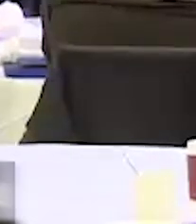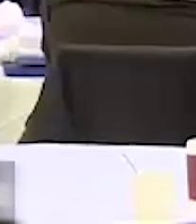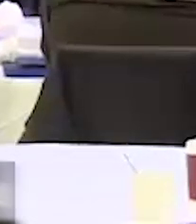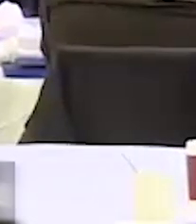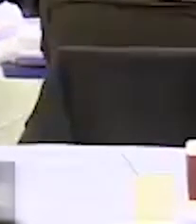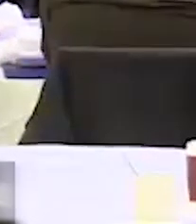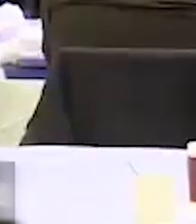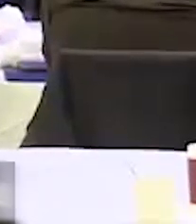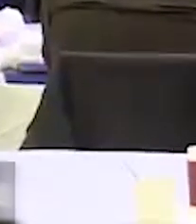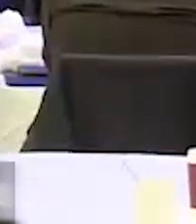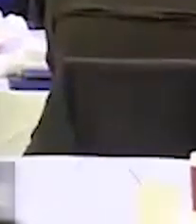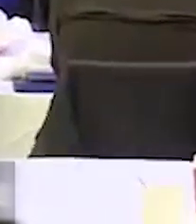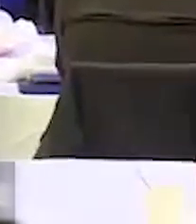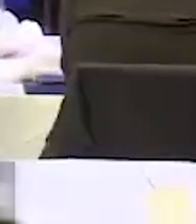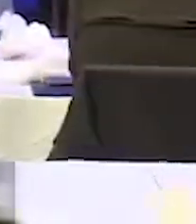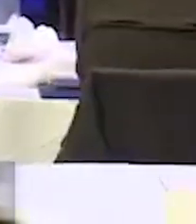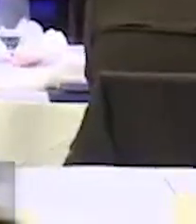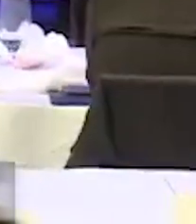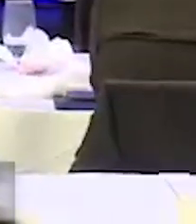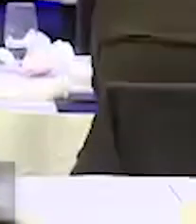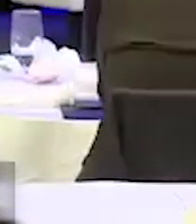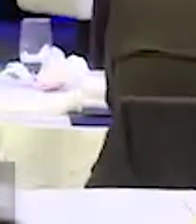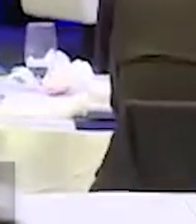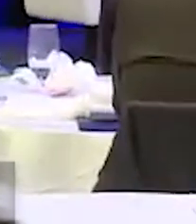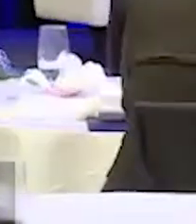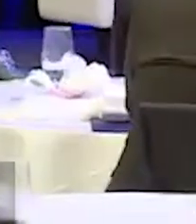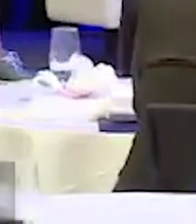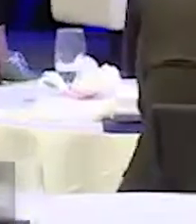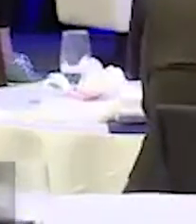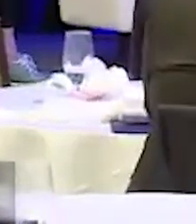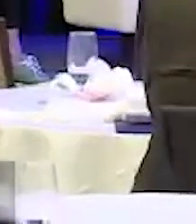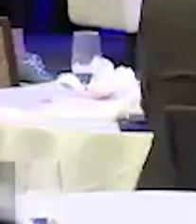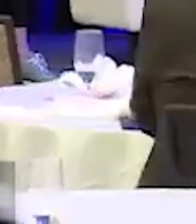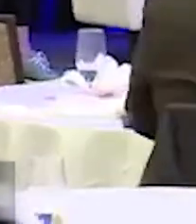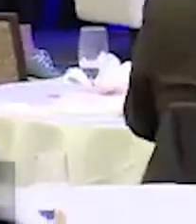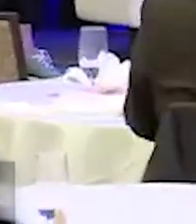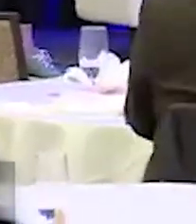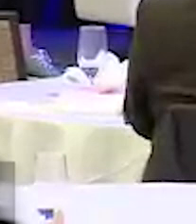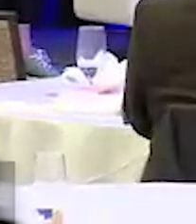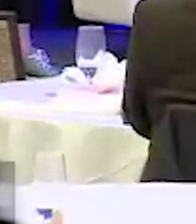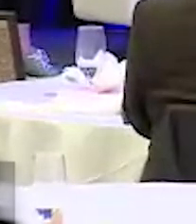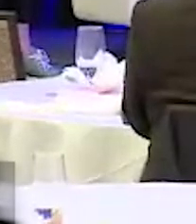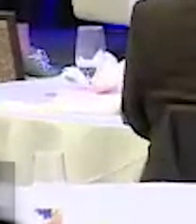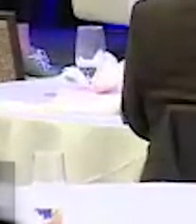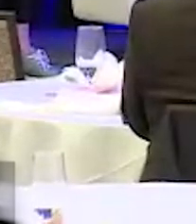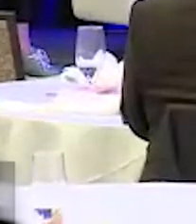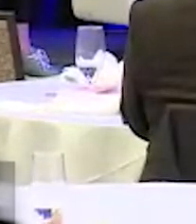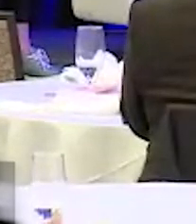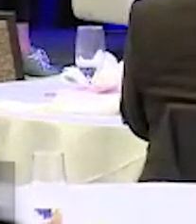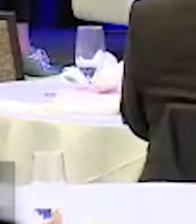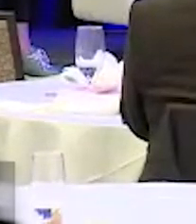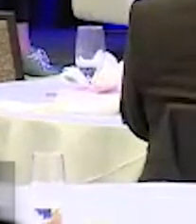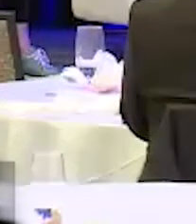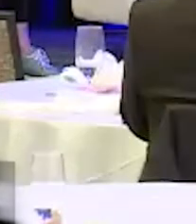diplomatically clueless about accommodation issues. And also when you are eventually hired,